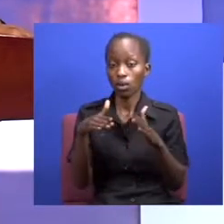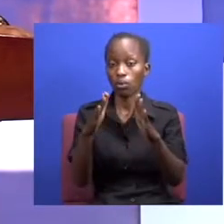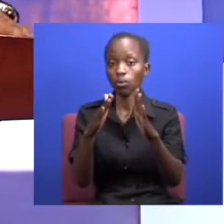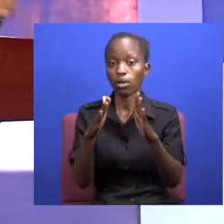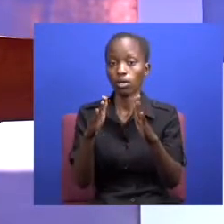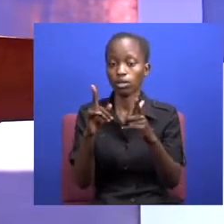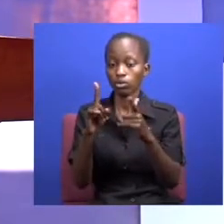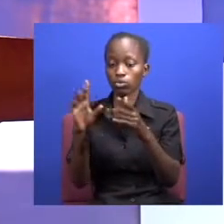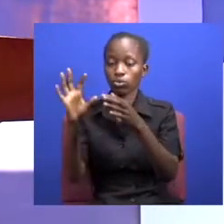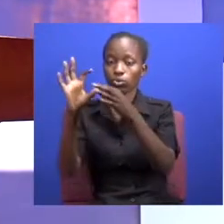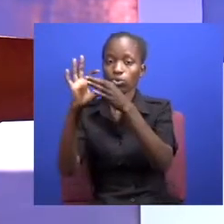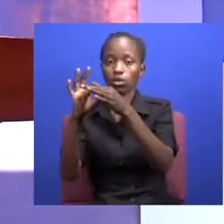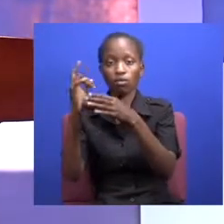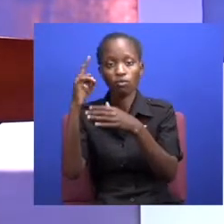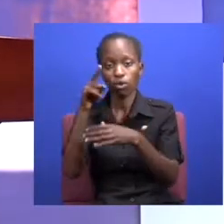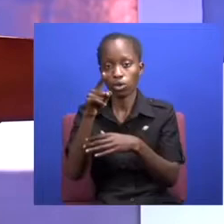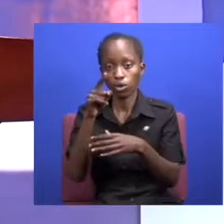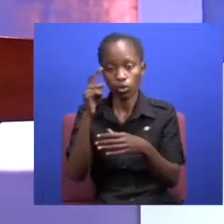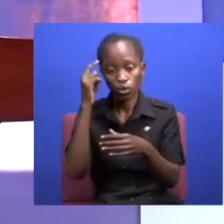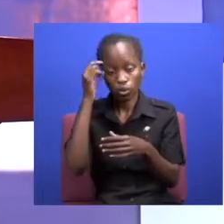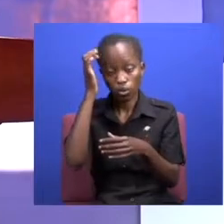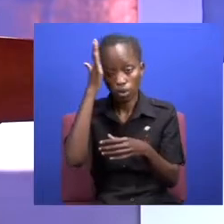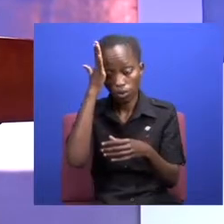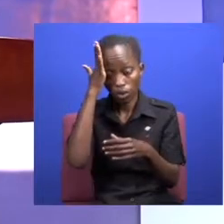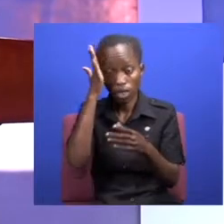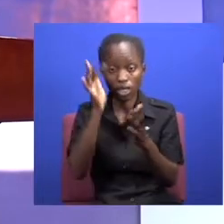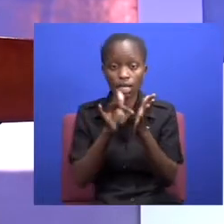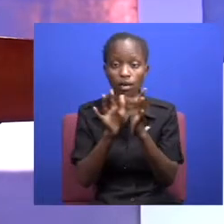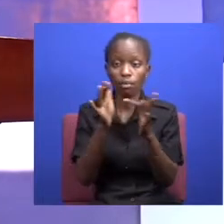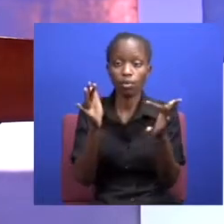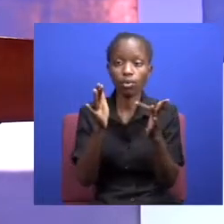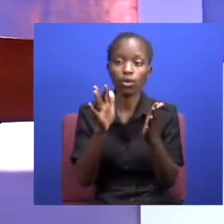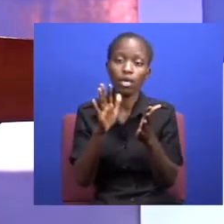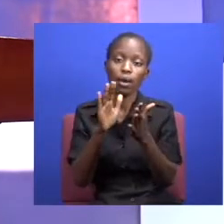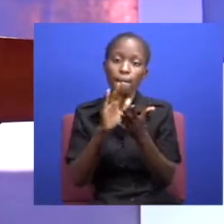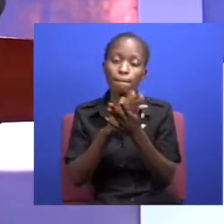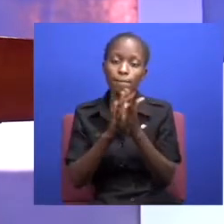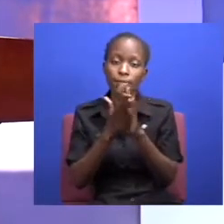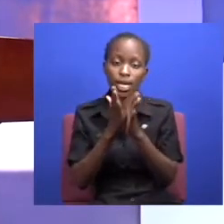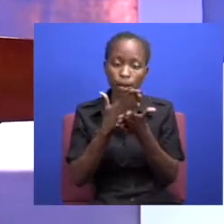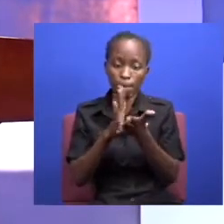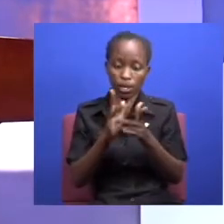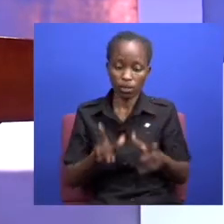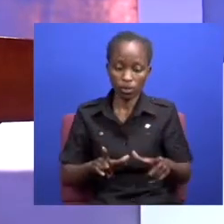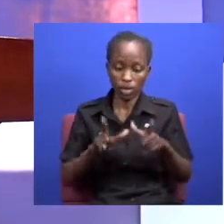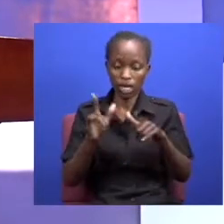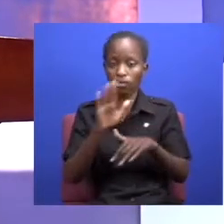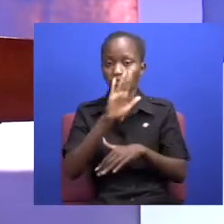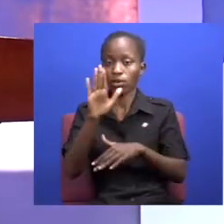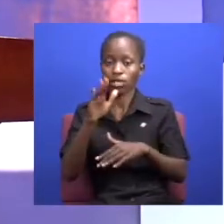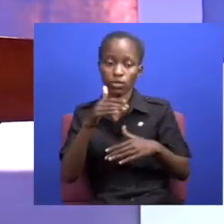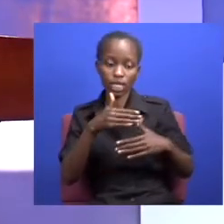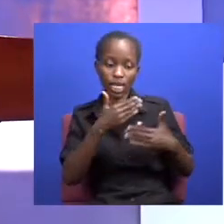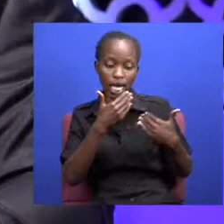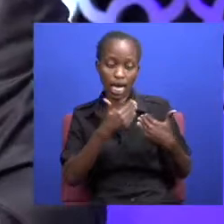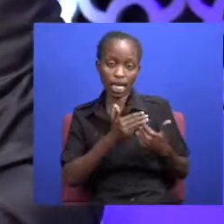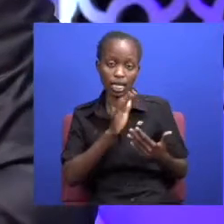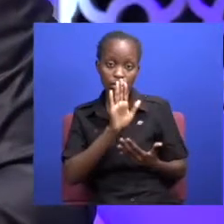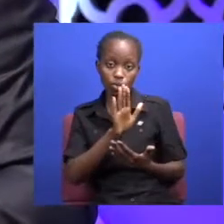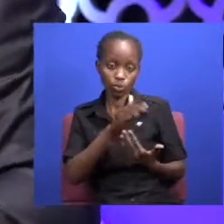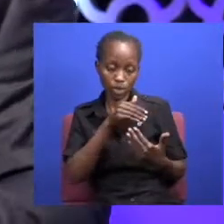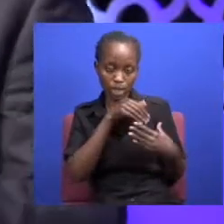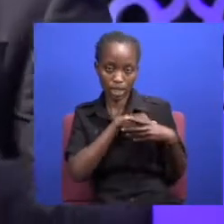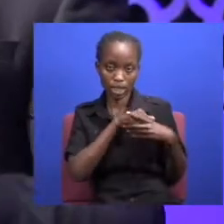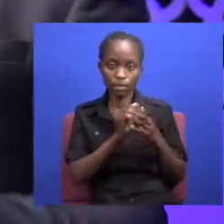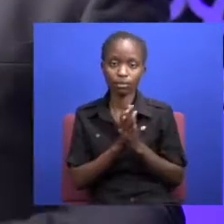to connect is for you to memorize the Bible so that it's part of your life, so that it's in your heart. Let